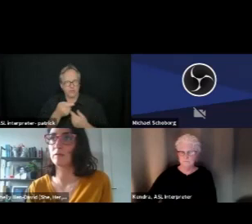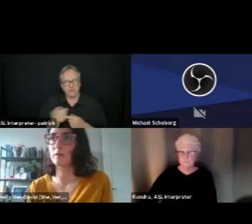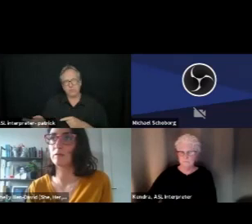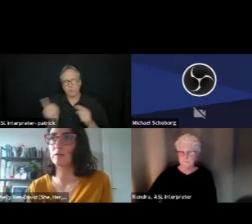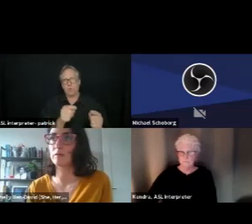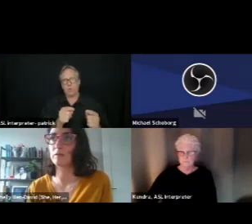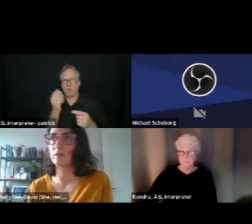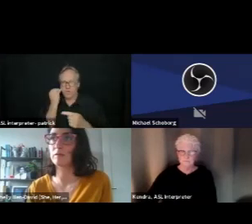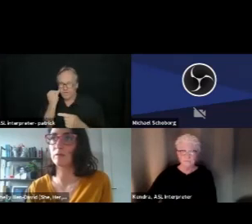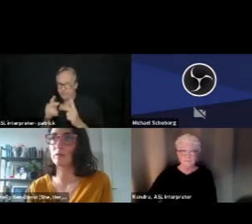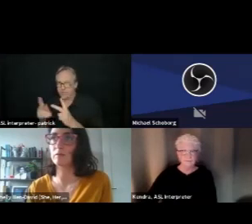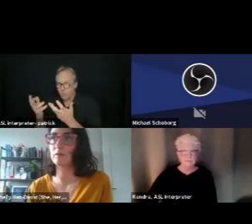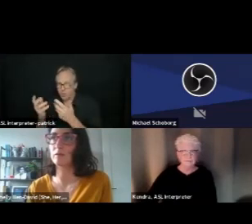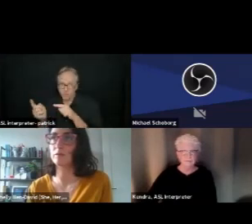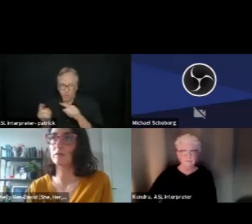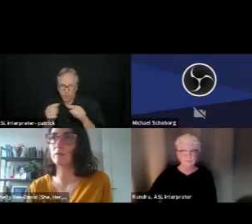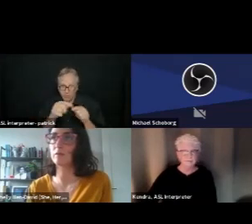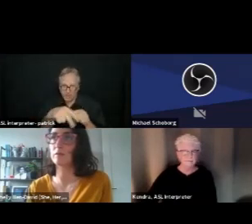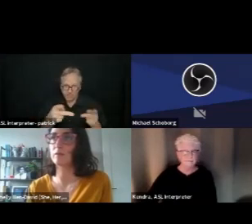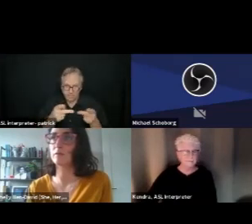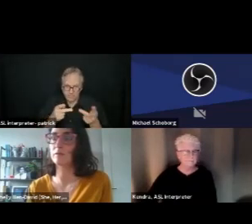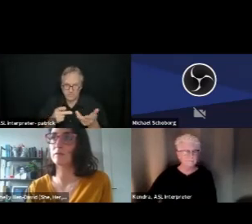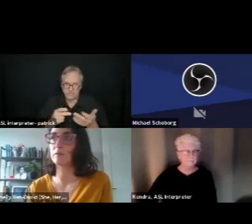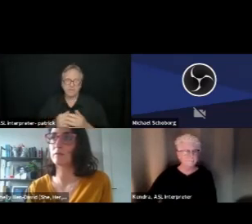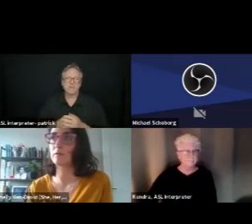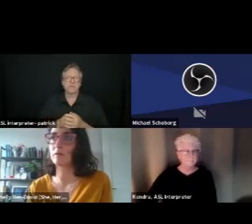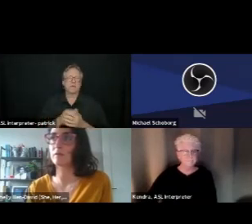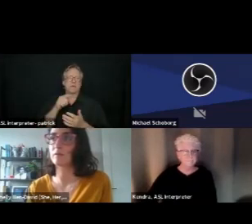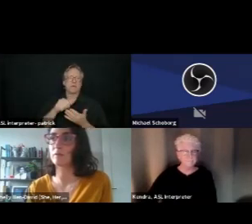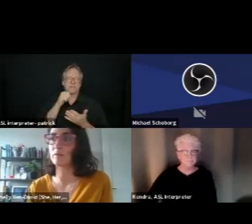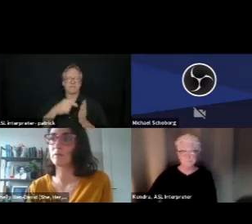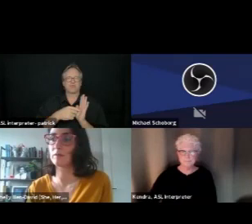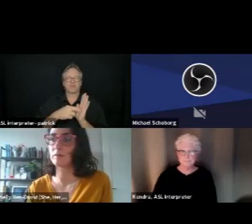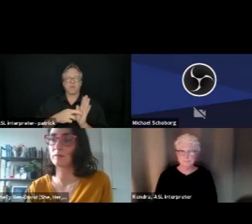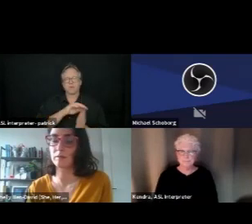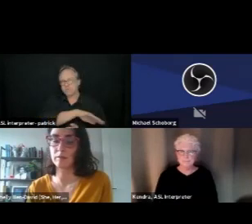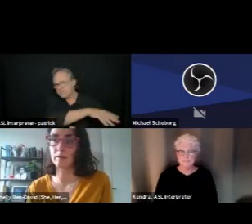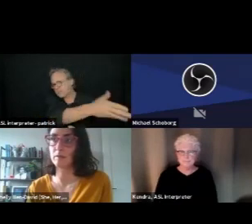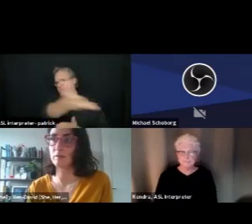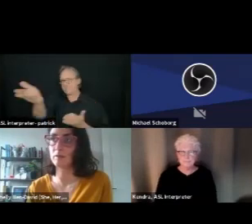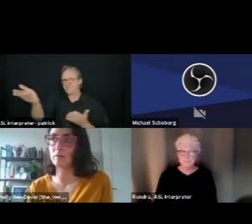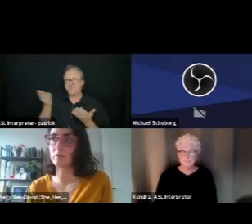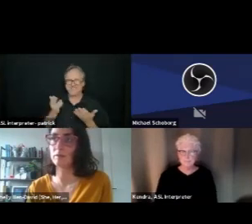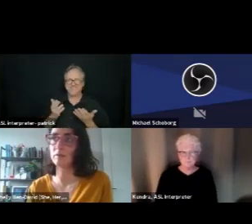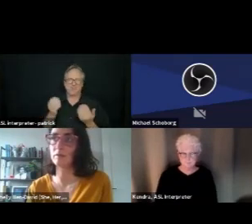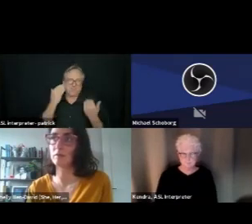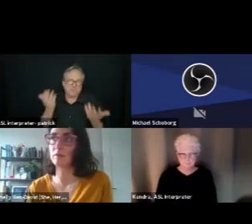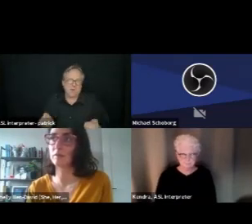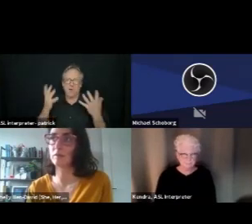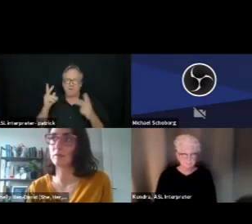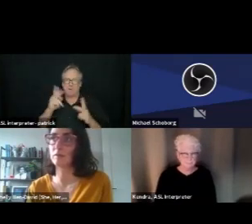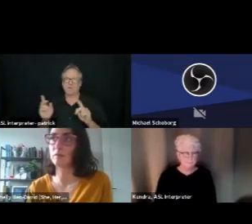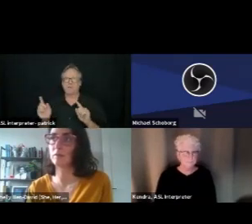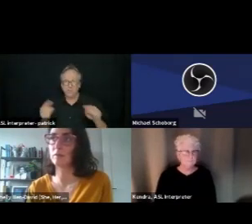if they felt that they wanted to go there. It's not entirely representative. Like we don't have a really good estimate of how many people actually go to